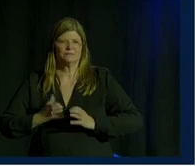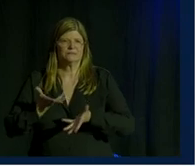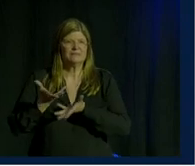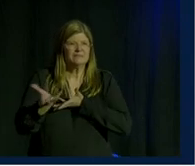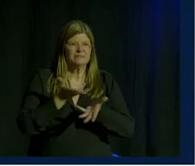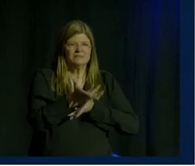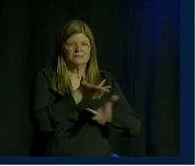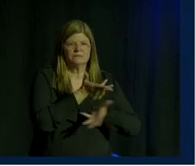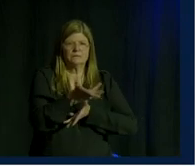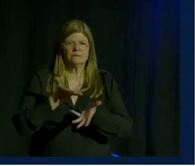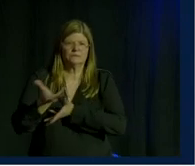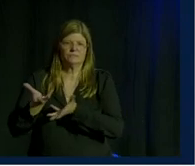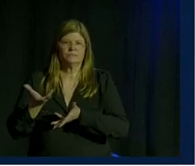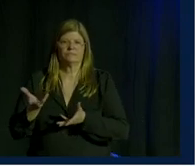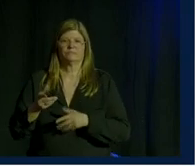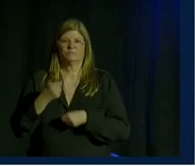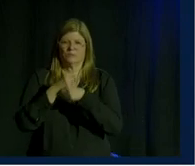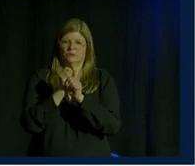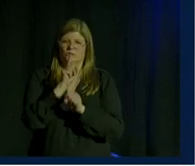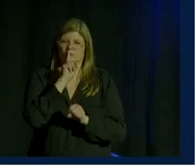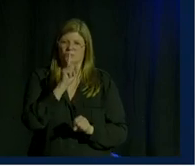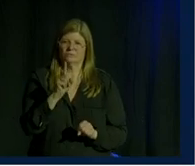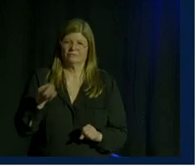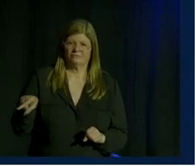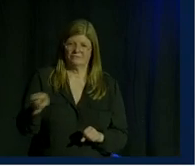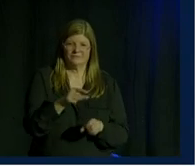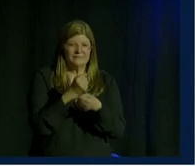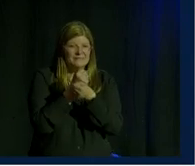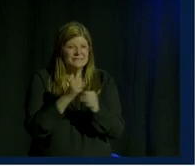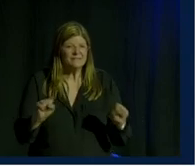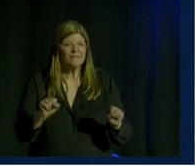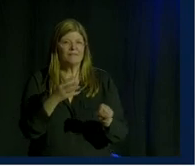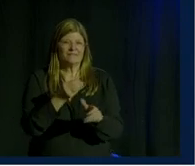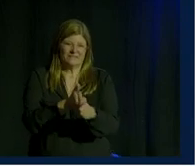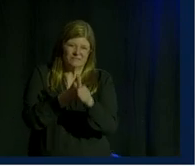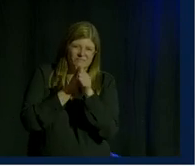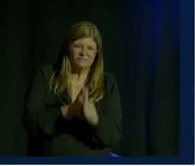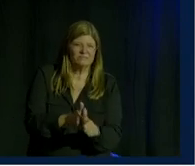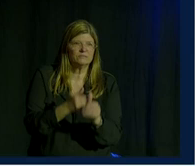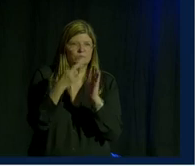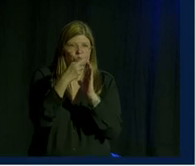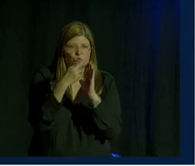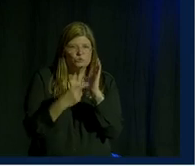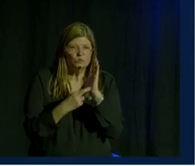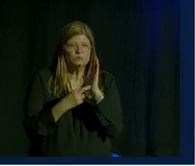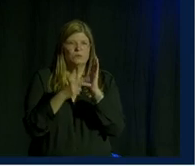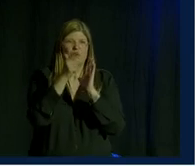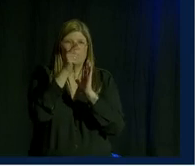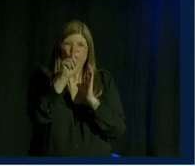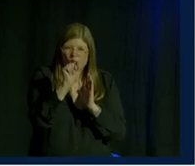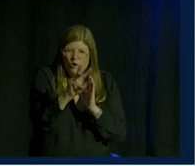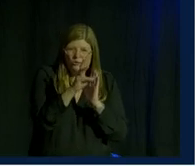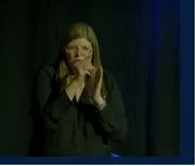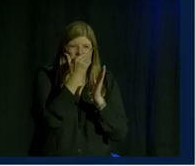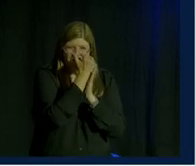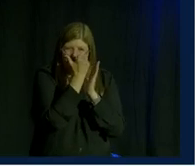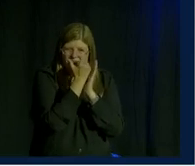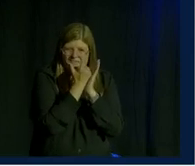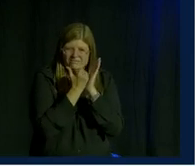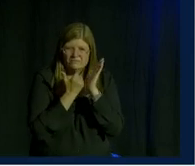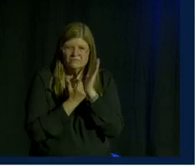while ensuring safety and compliance. In fiscal year 2019 alone, we accepted over